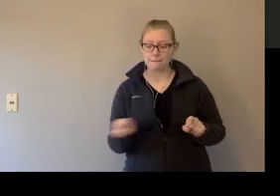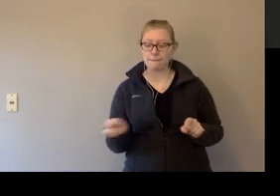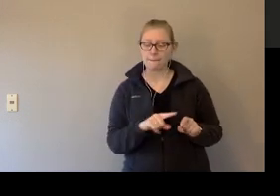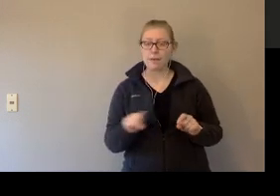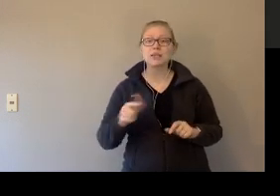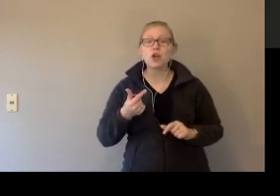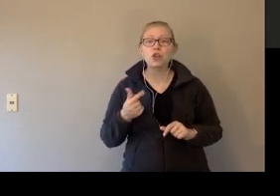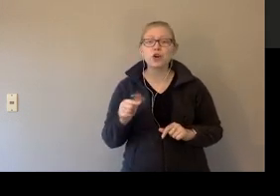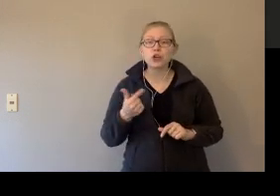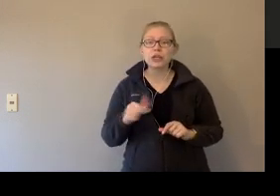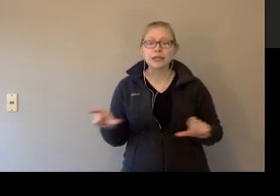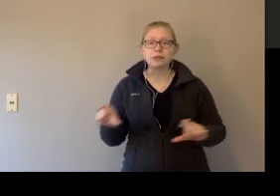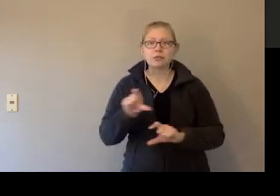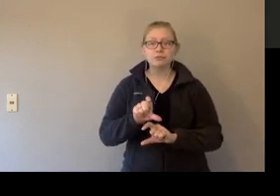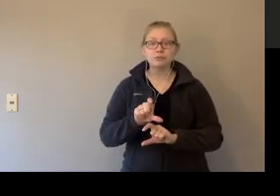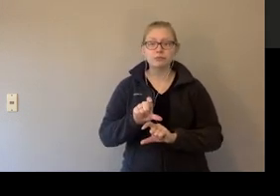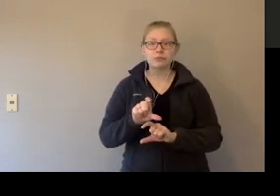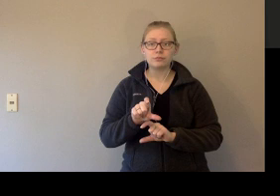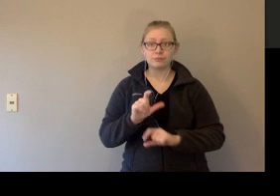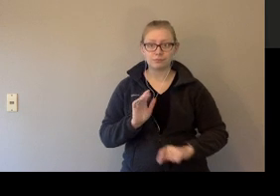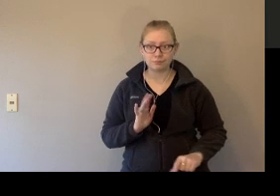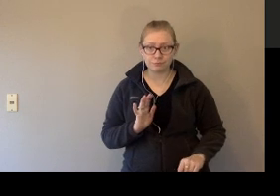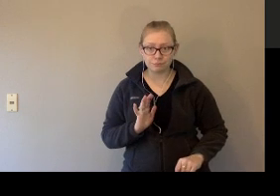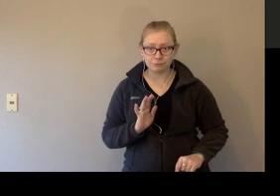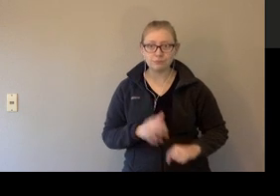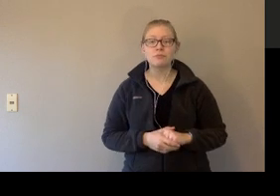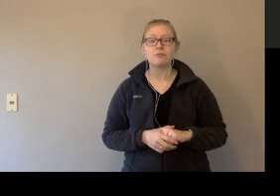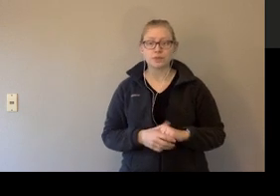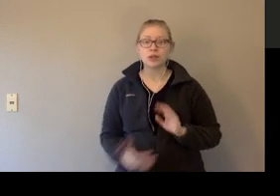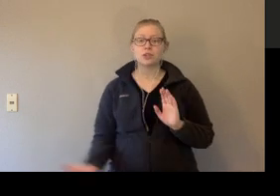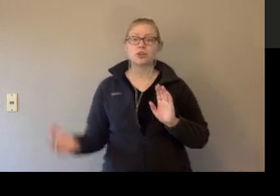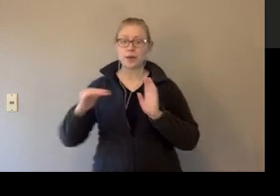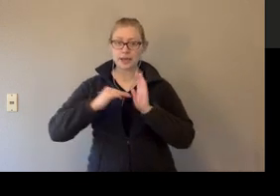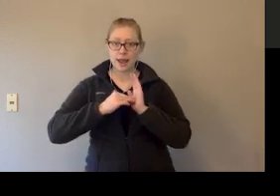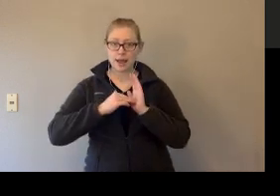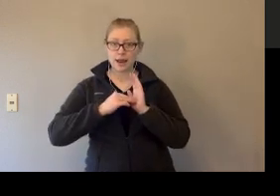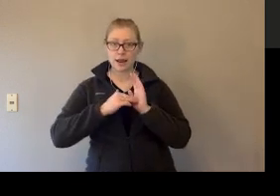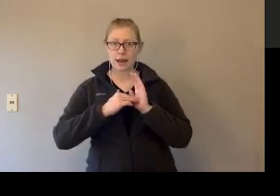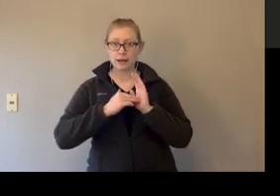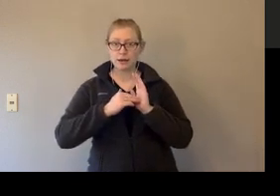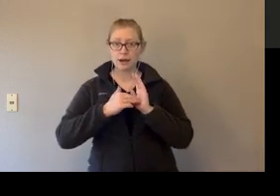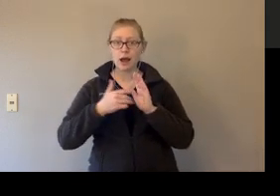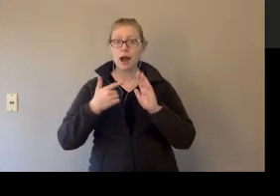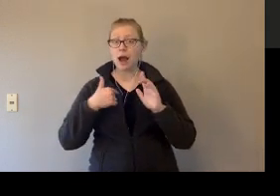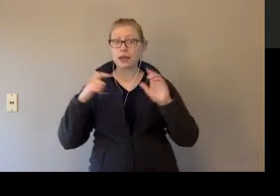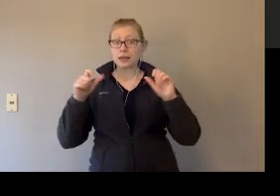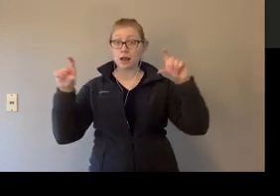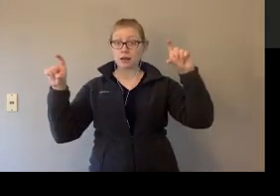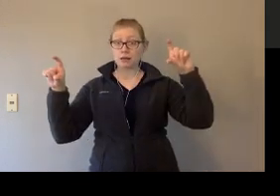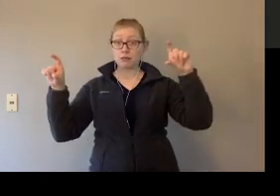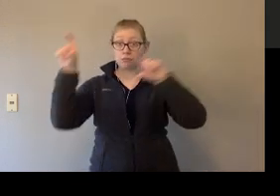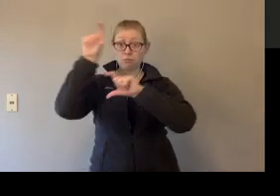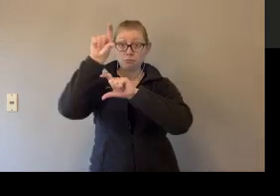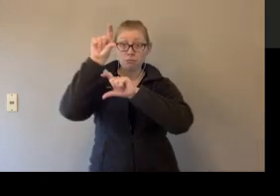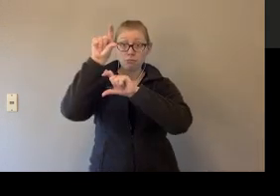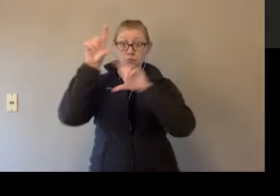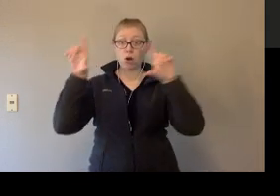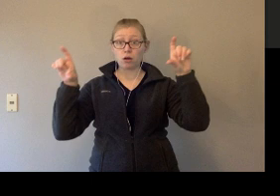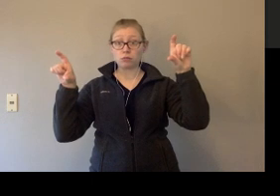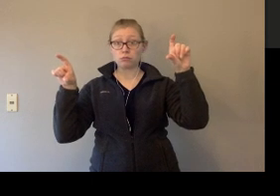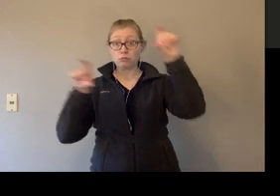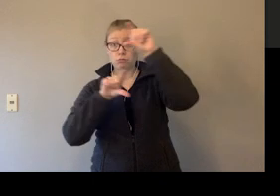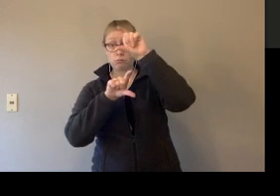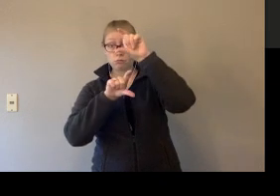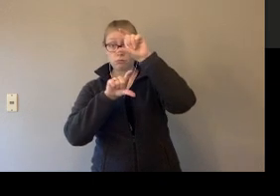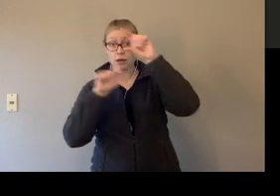let's go ahead and set that up. So I'm going to, again, I have a choice. I can do 8 over y minus 2 or y minus 2 over